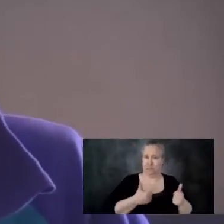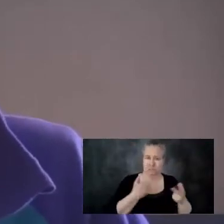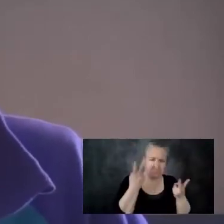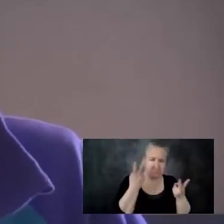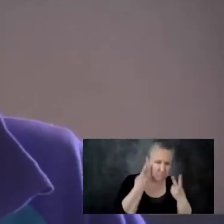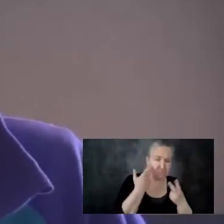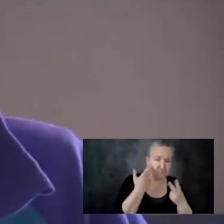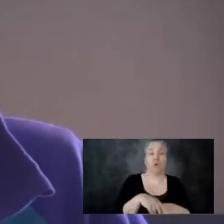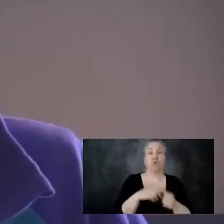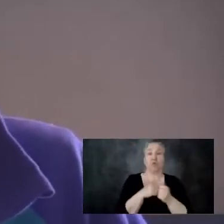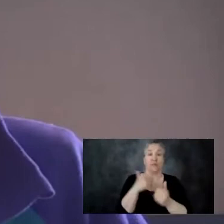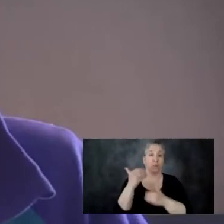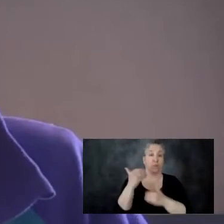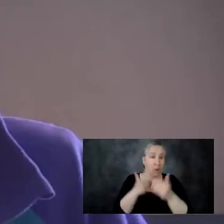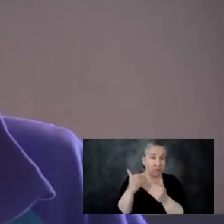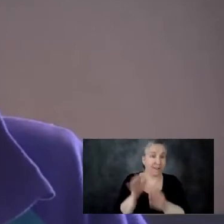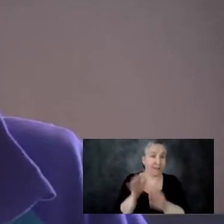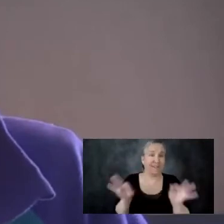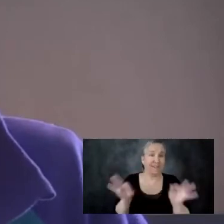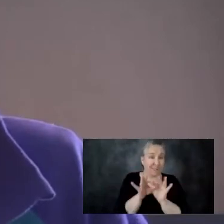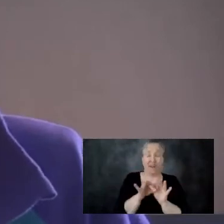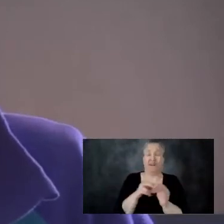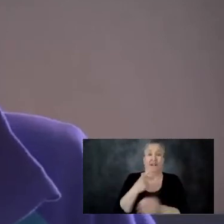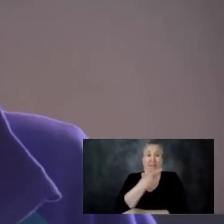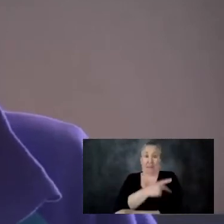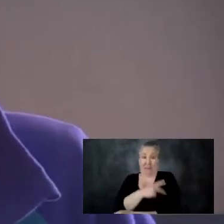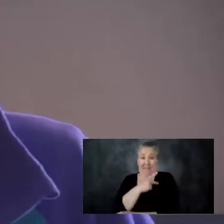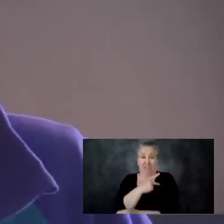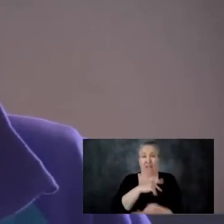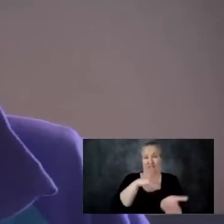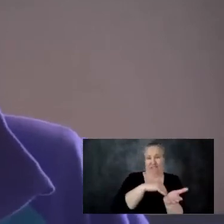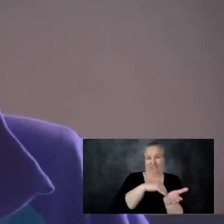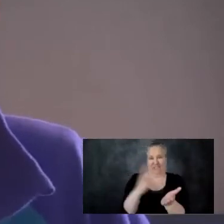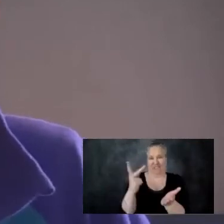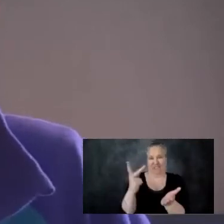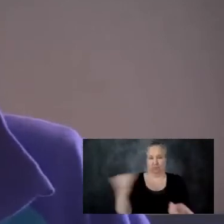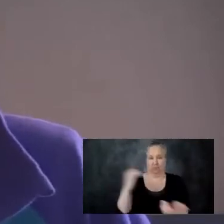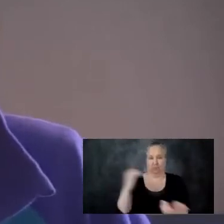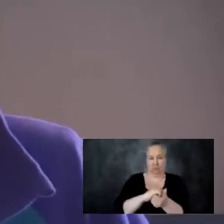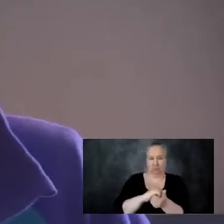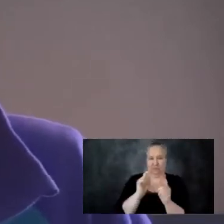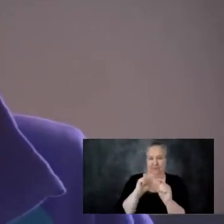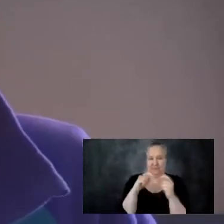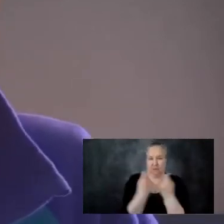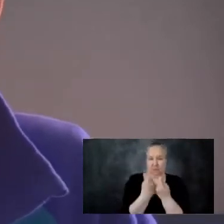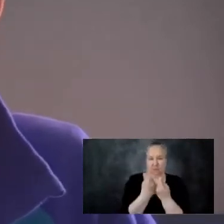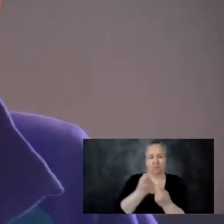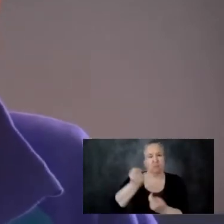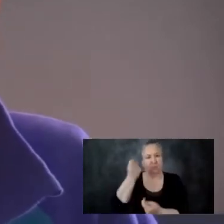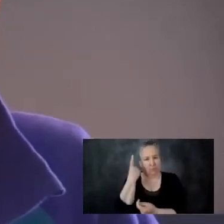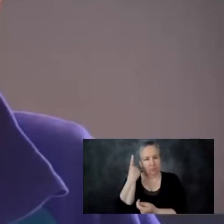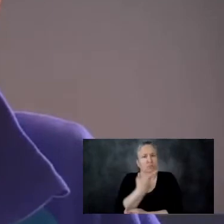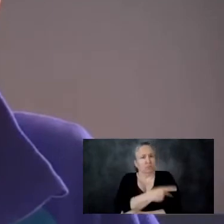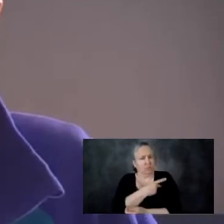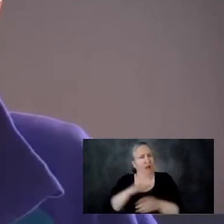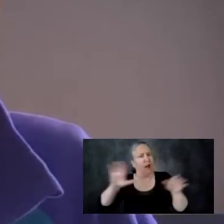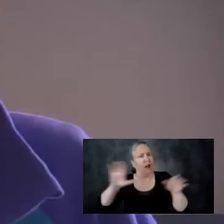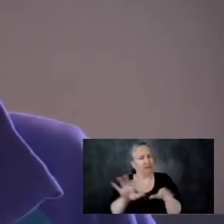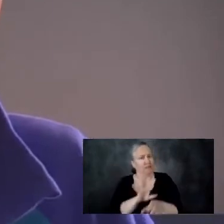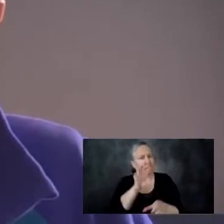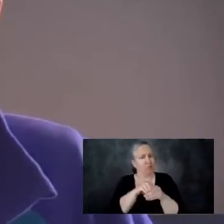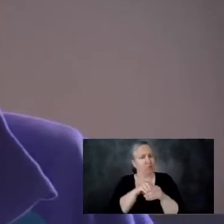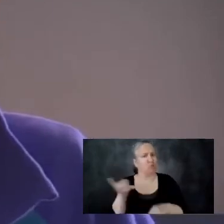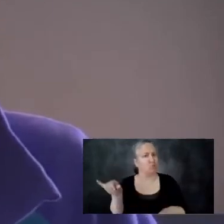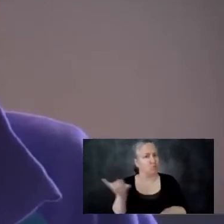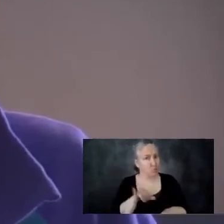this process is that the patient and the physician work as a team, but the patient is as active a participant on this